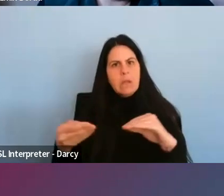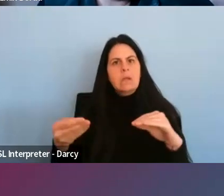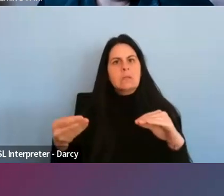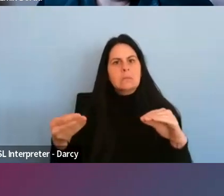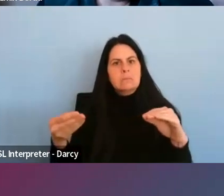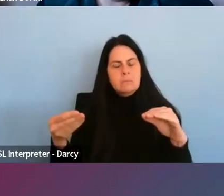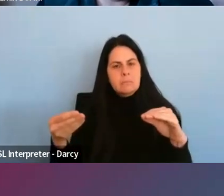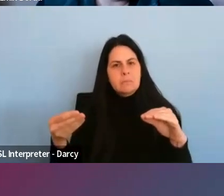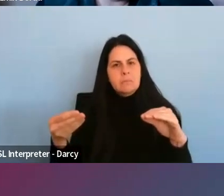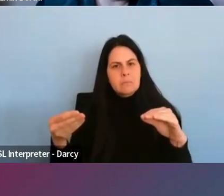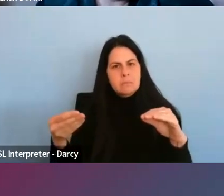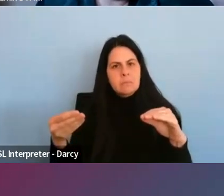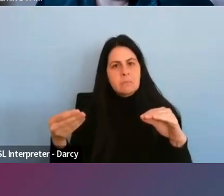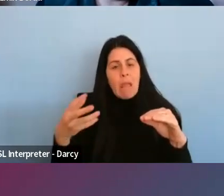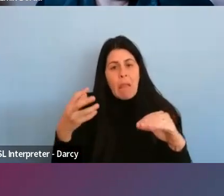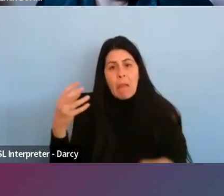And